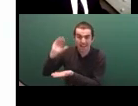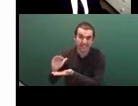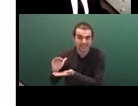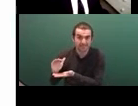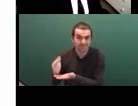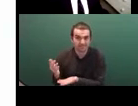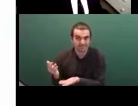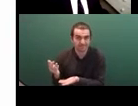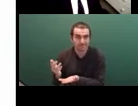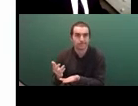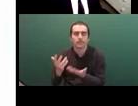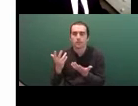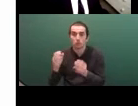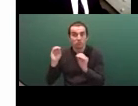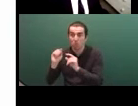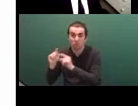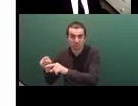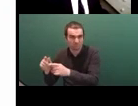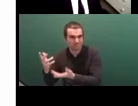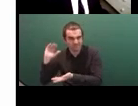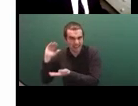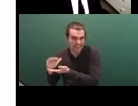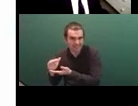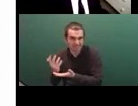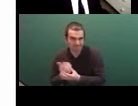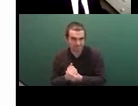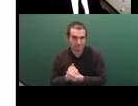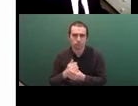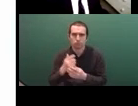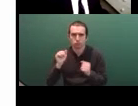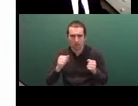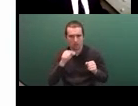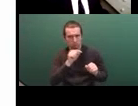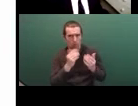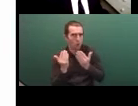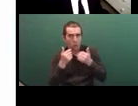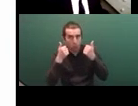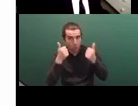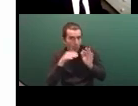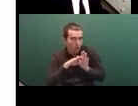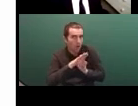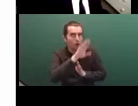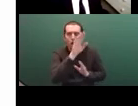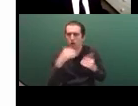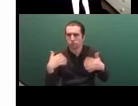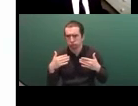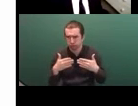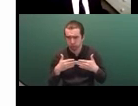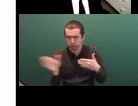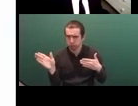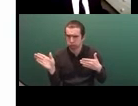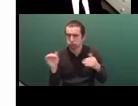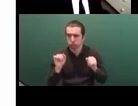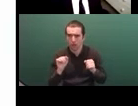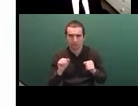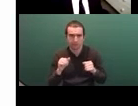study. There's also on the film we saw on the film from Singapore about their